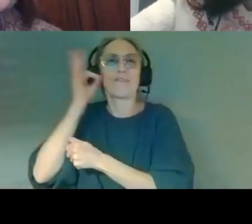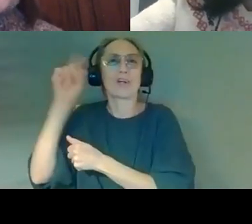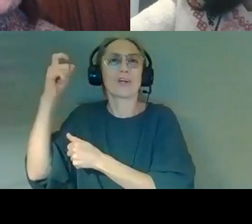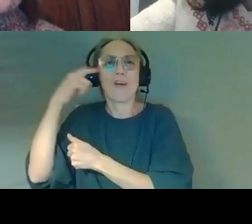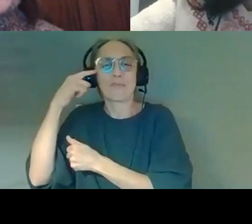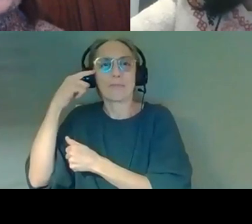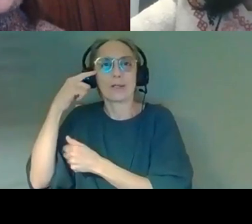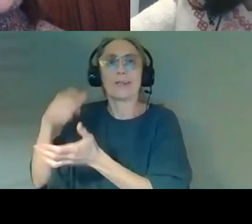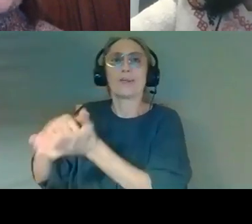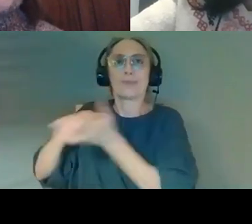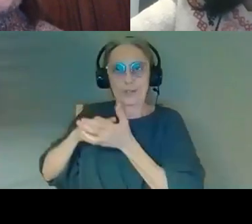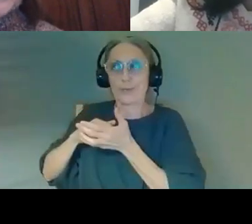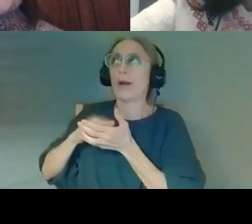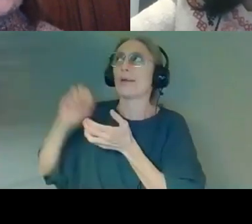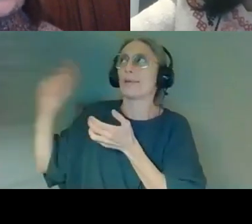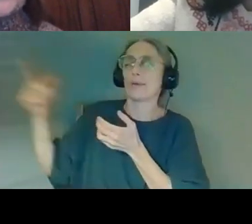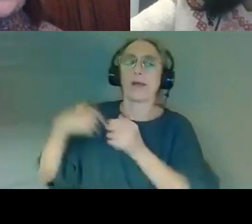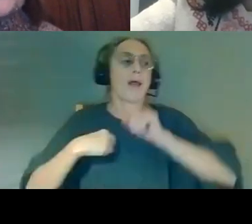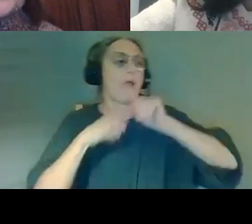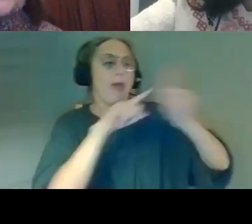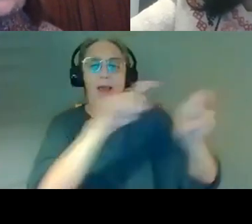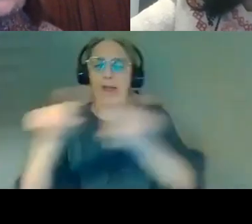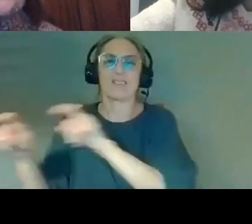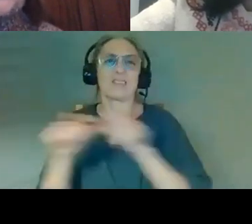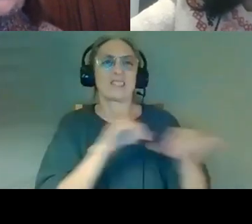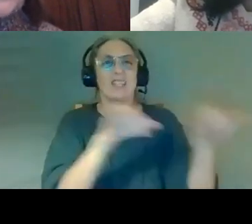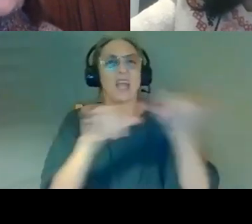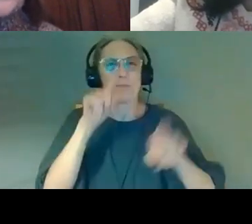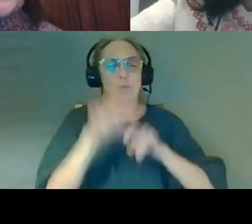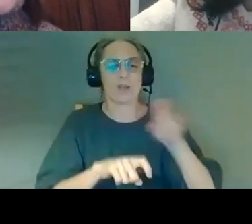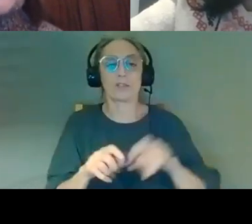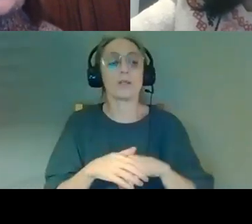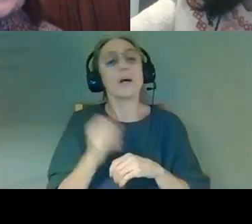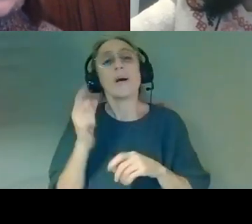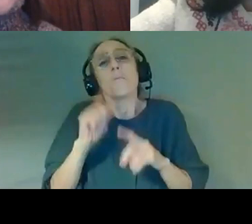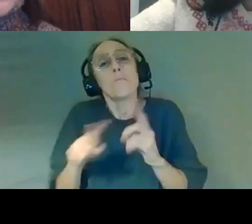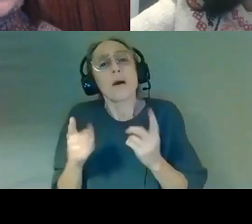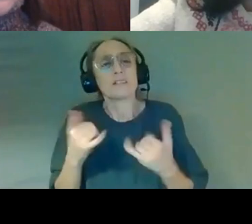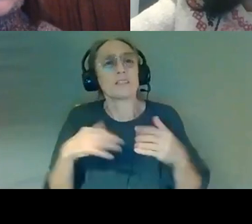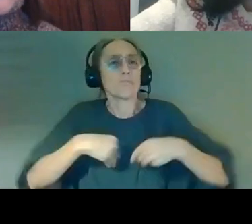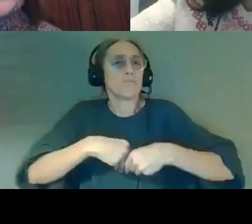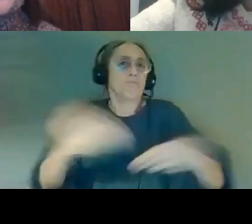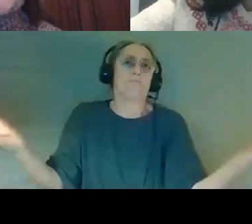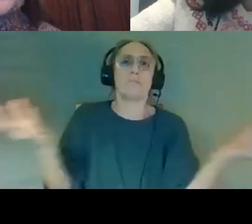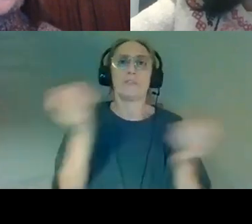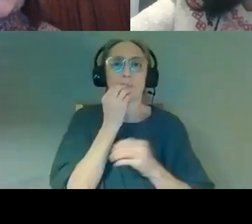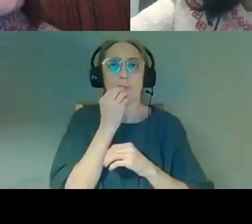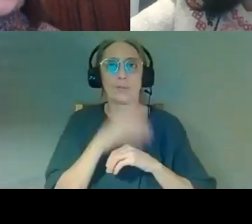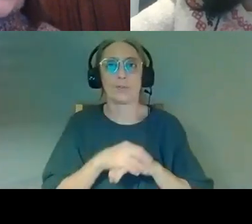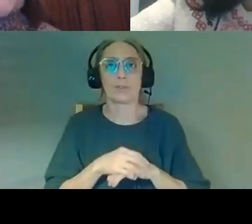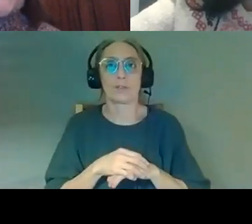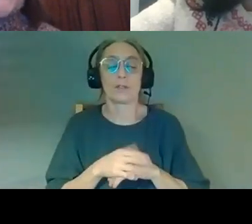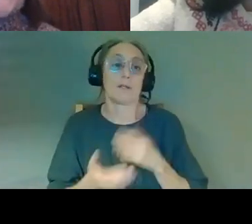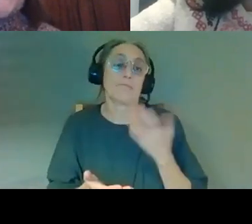we do give food to everyone, even if they decide that they need to be